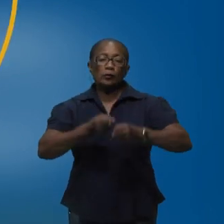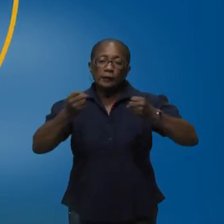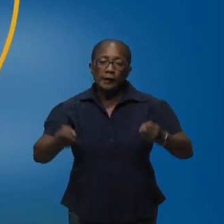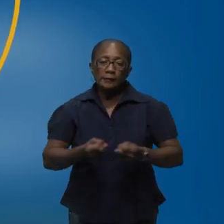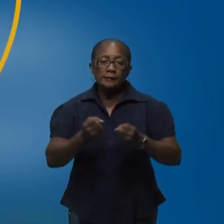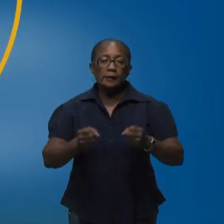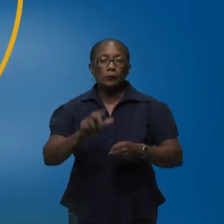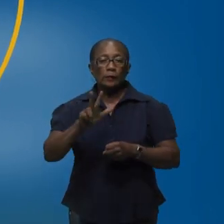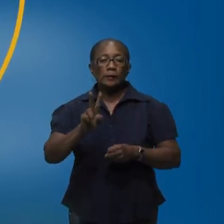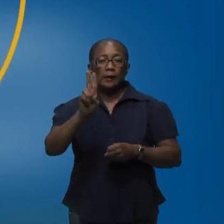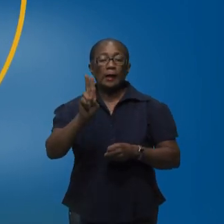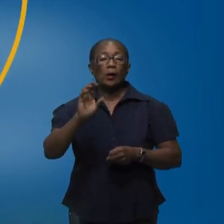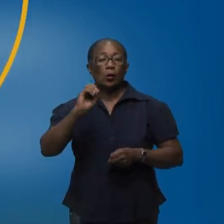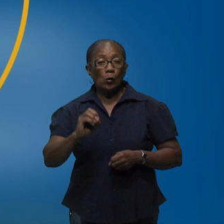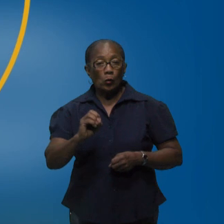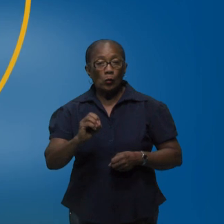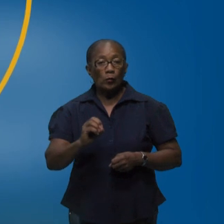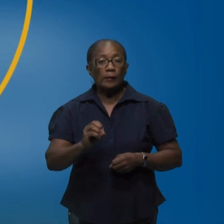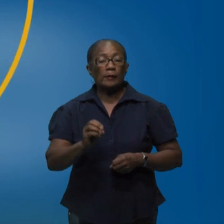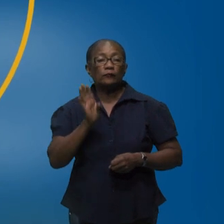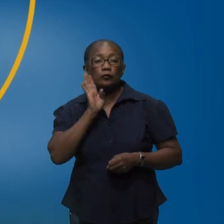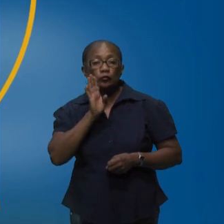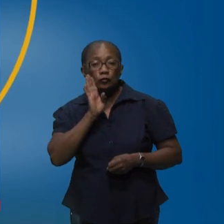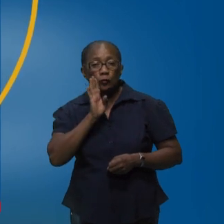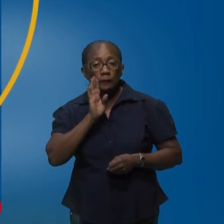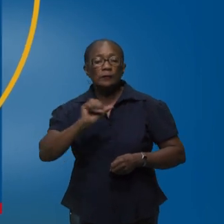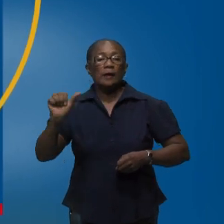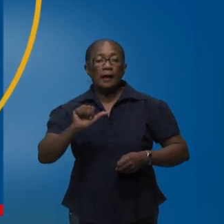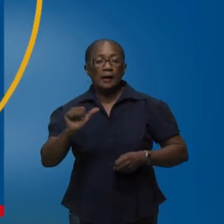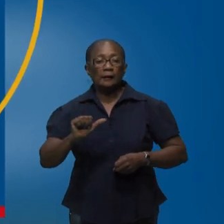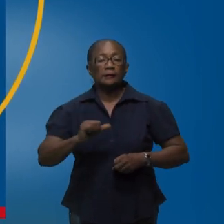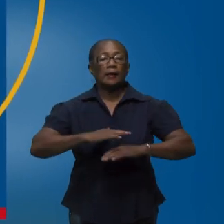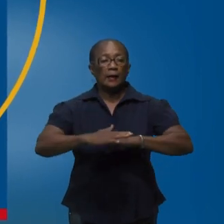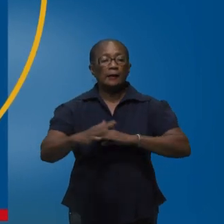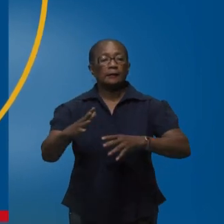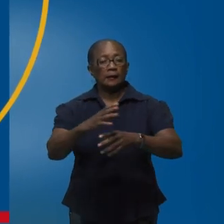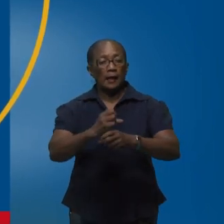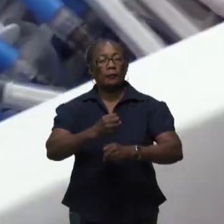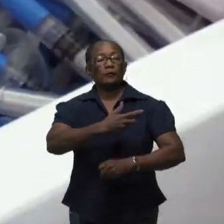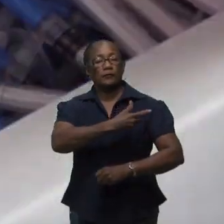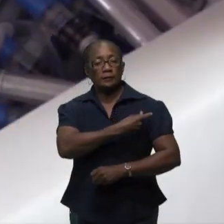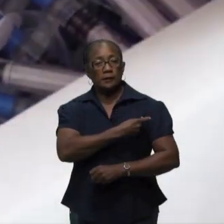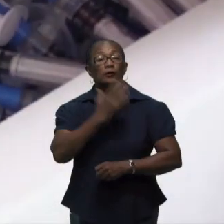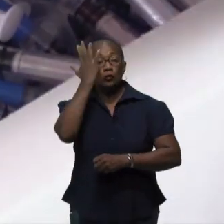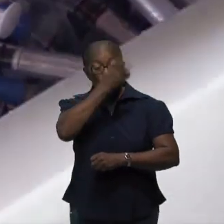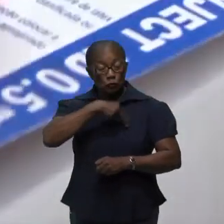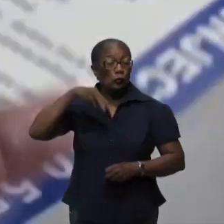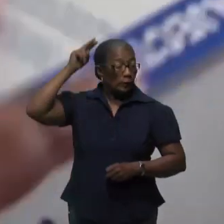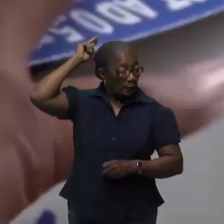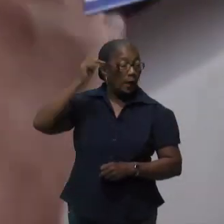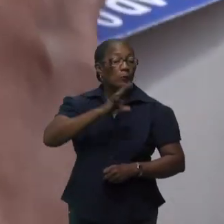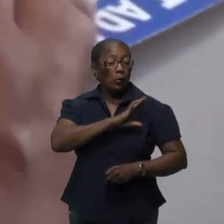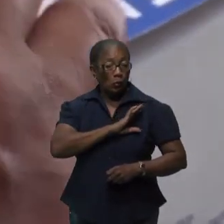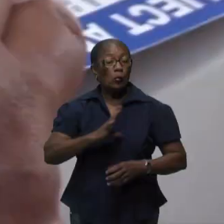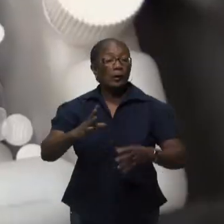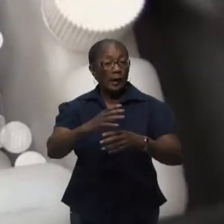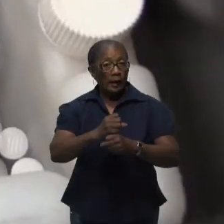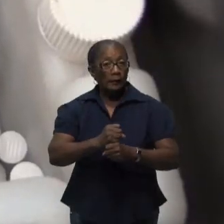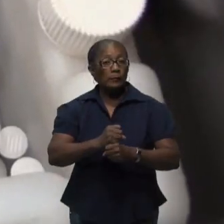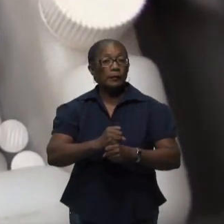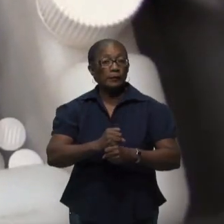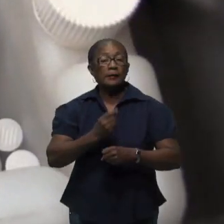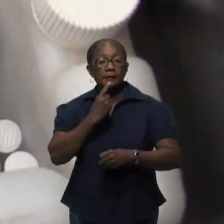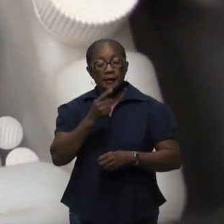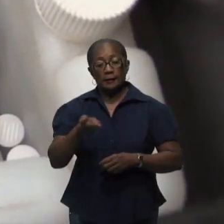called on to provide other countries with vaccines. Suriname is already working on this, the minister said. Every